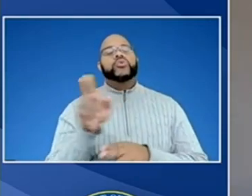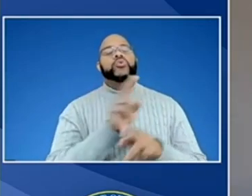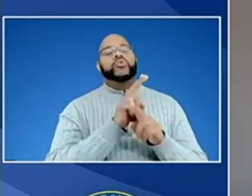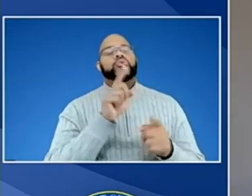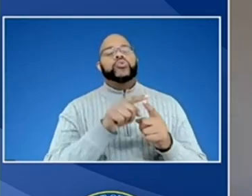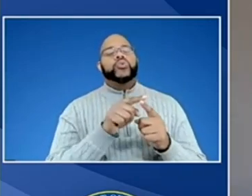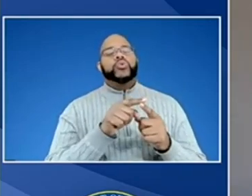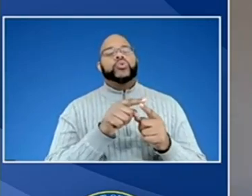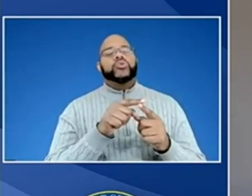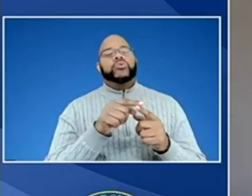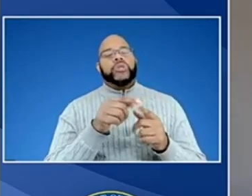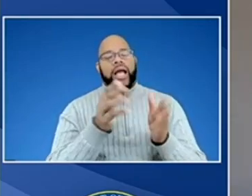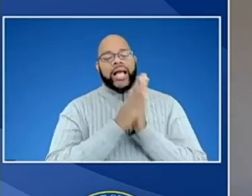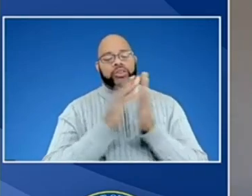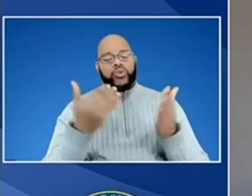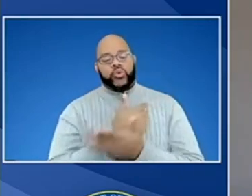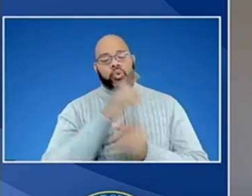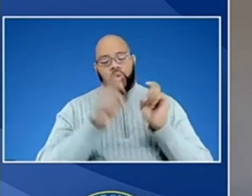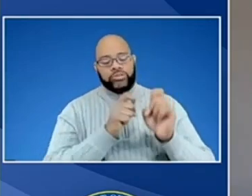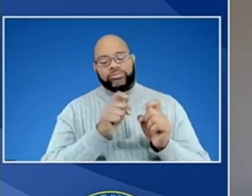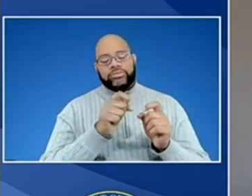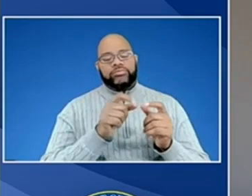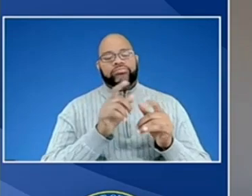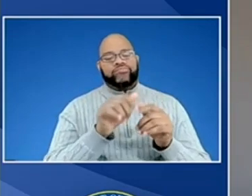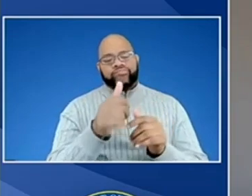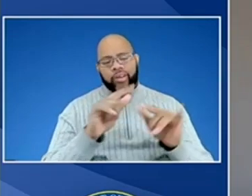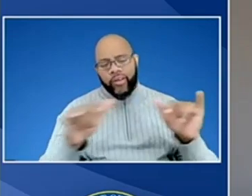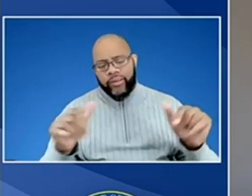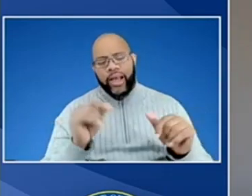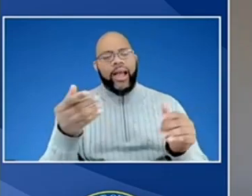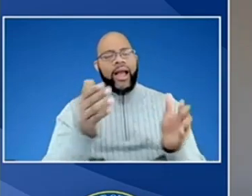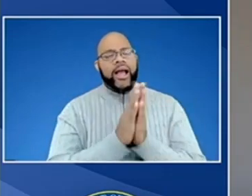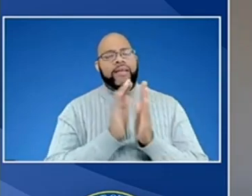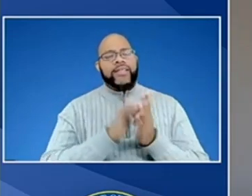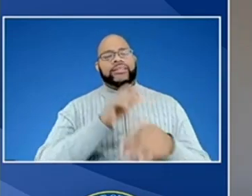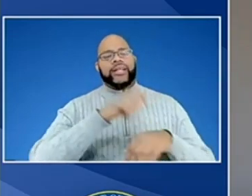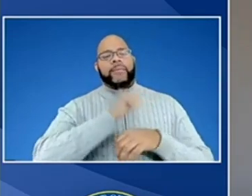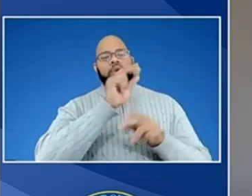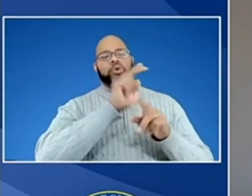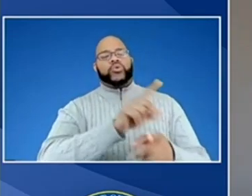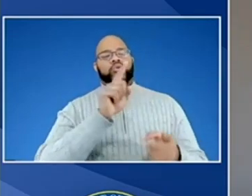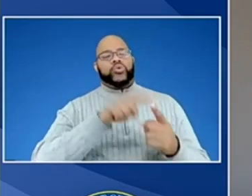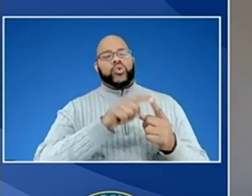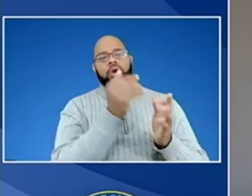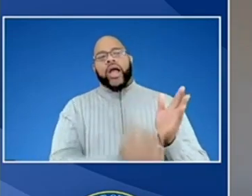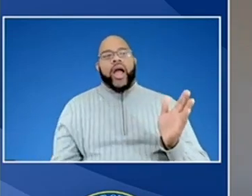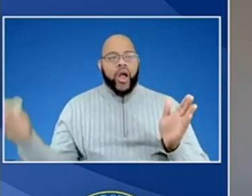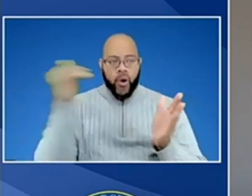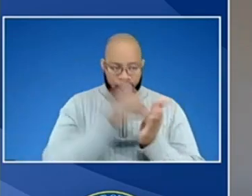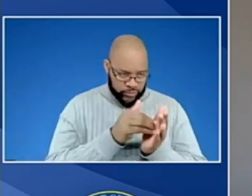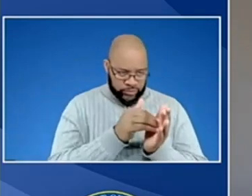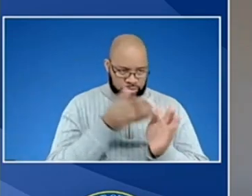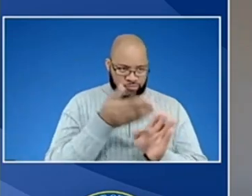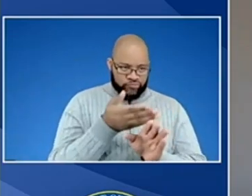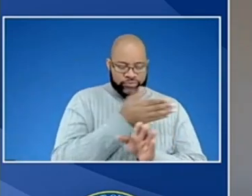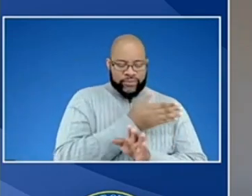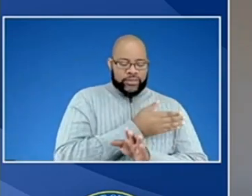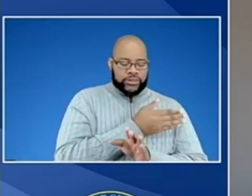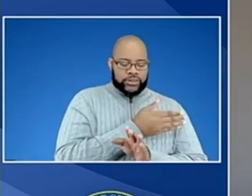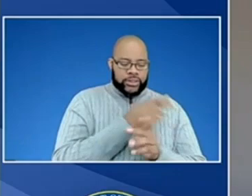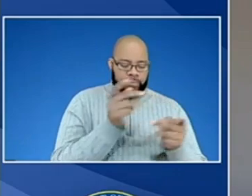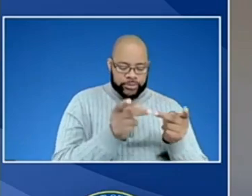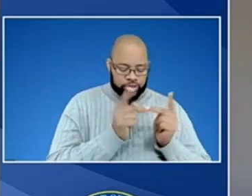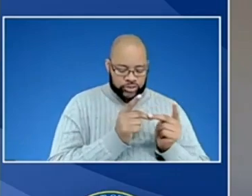deliver new questions, et cetera, and ask that time not be used to reiterate previous